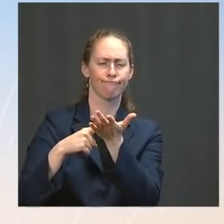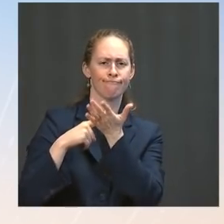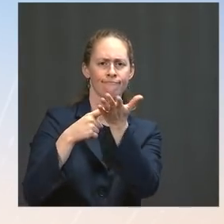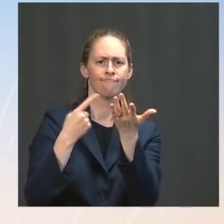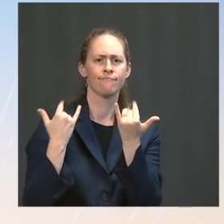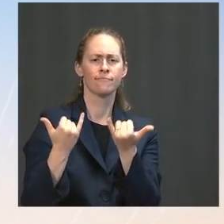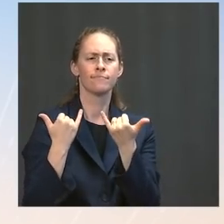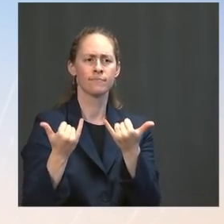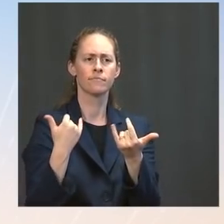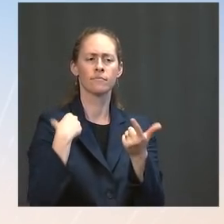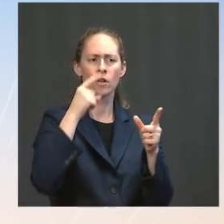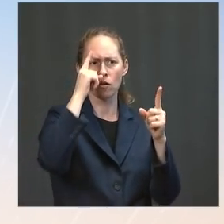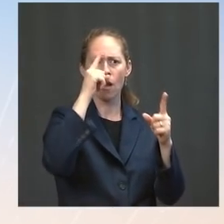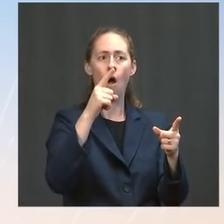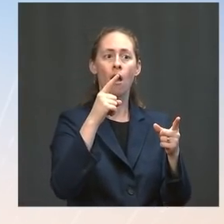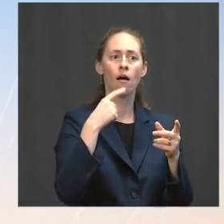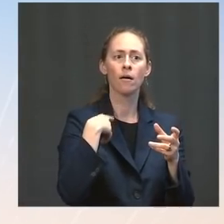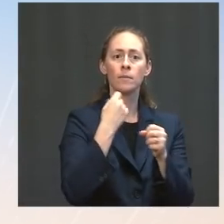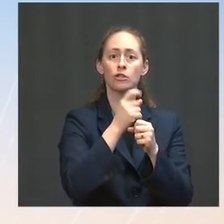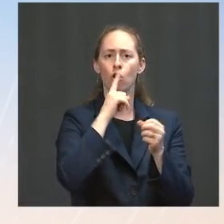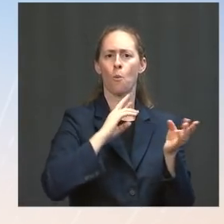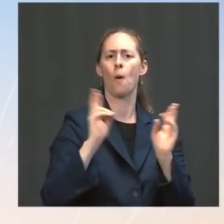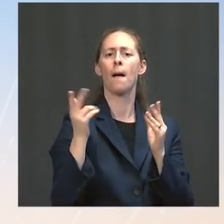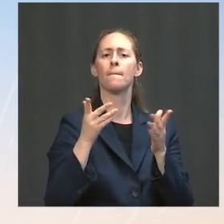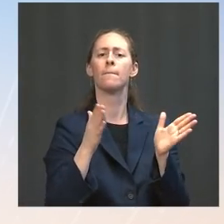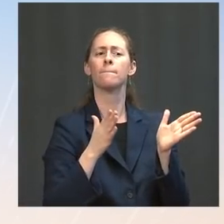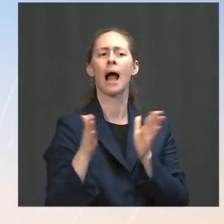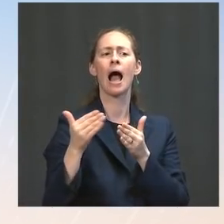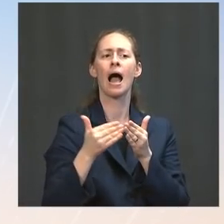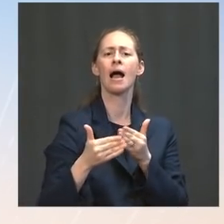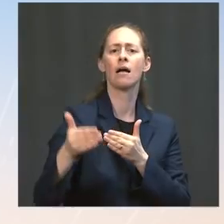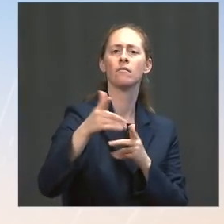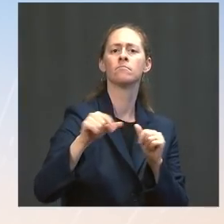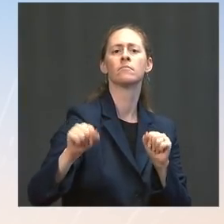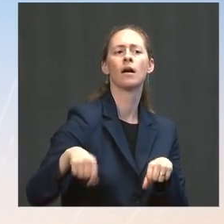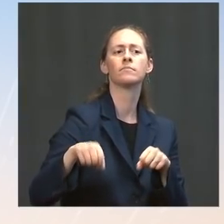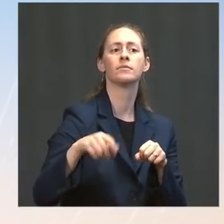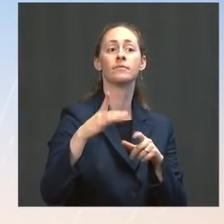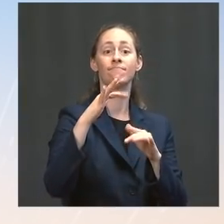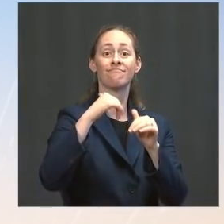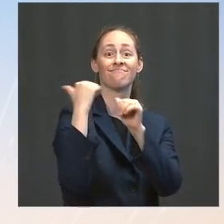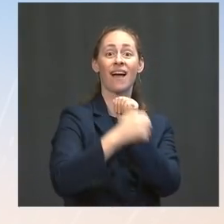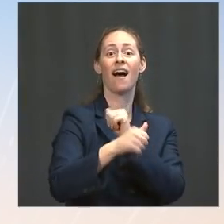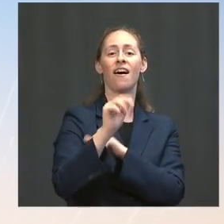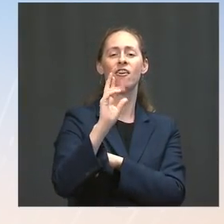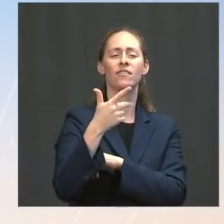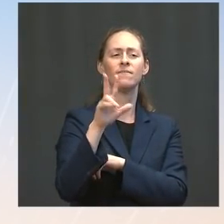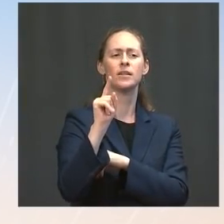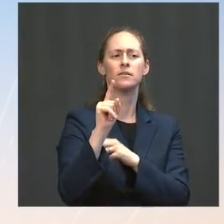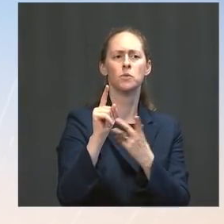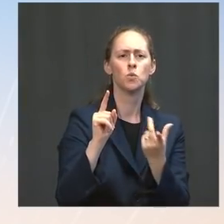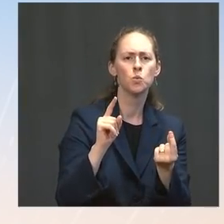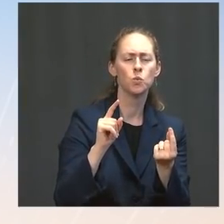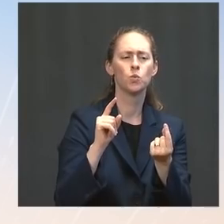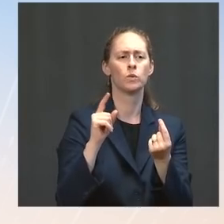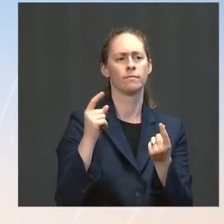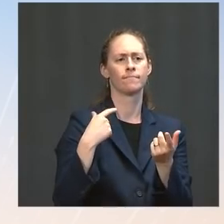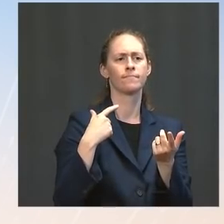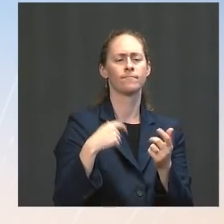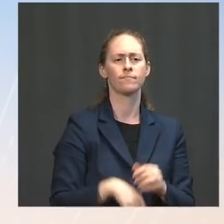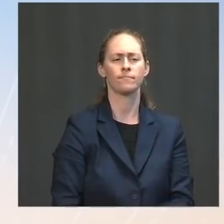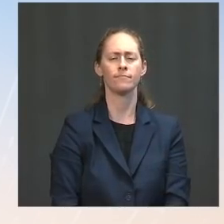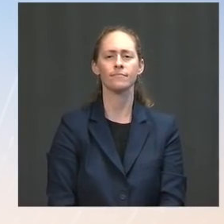have given us updates, but what has the White House been doing? Yeah, this is something I think, as you know, and you've been following closely, we've been deeply engaged